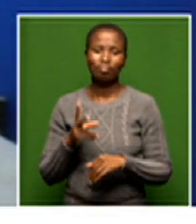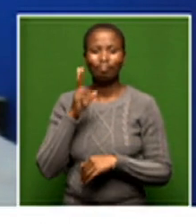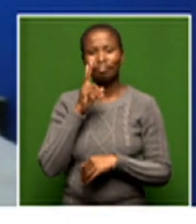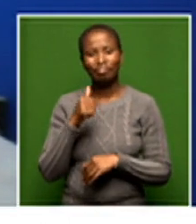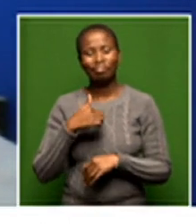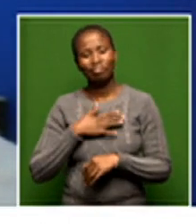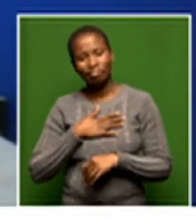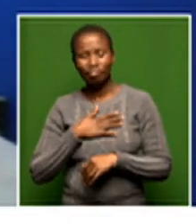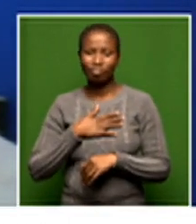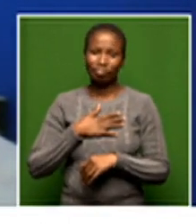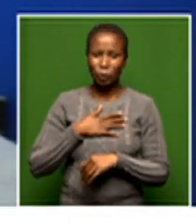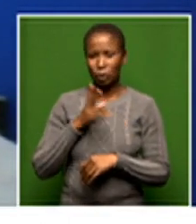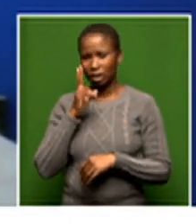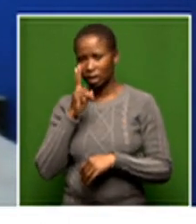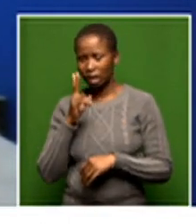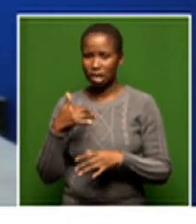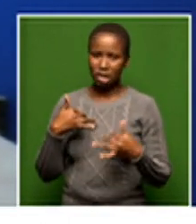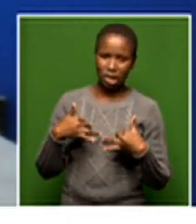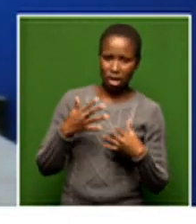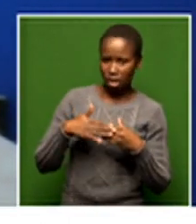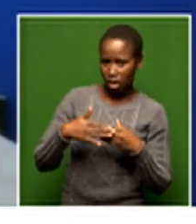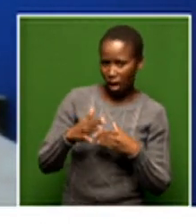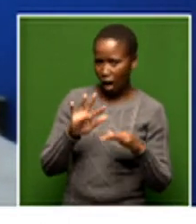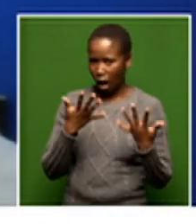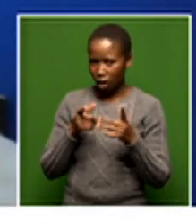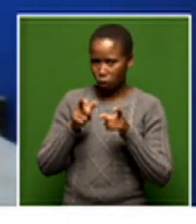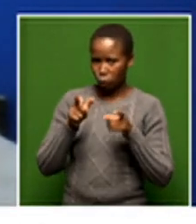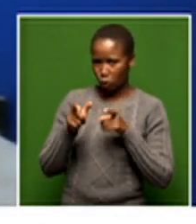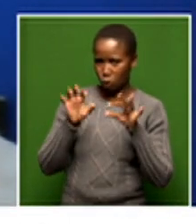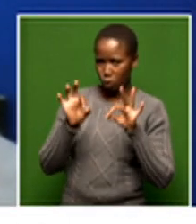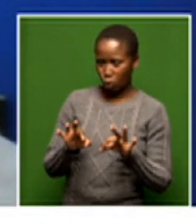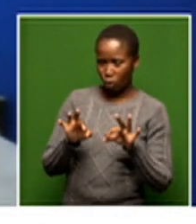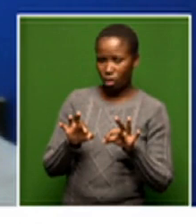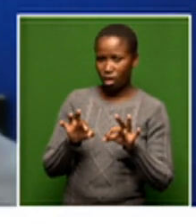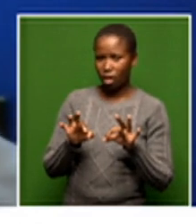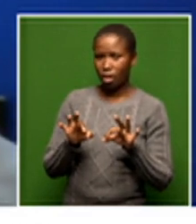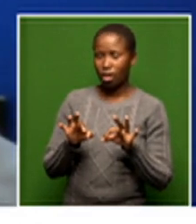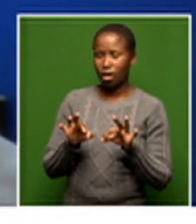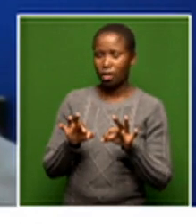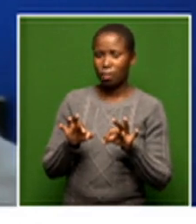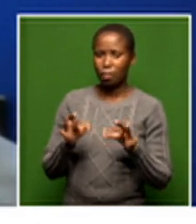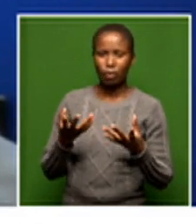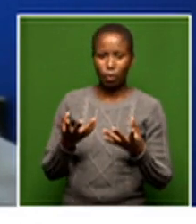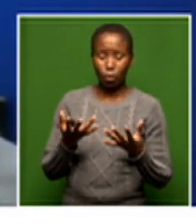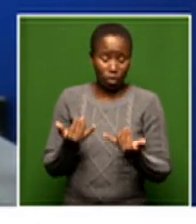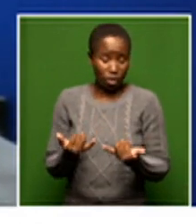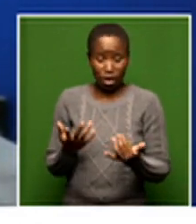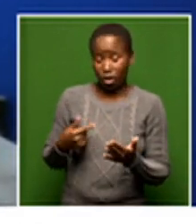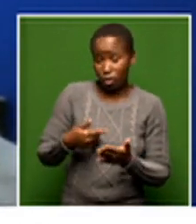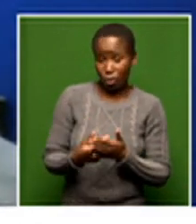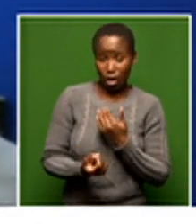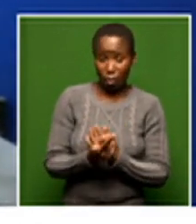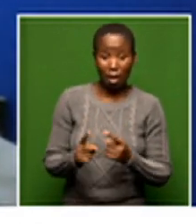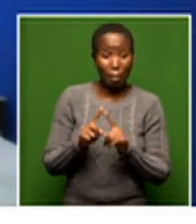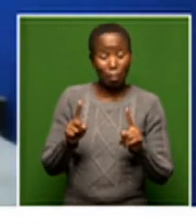very inward looking first and foremost to deal with it at the base that we are at. But of course, there